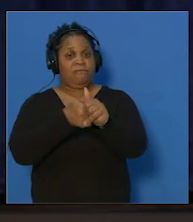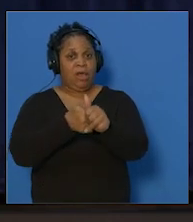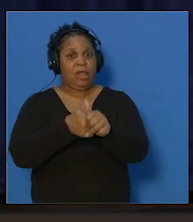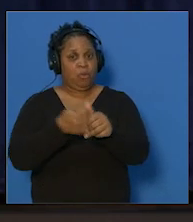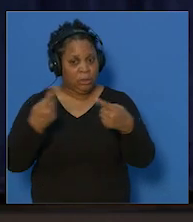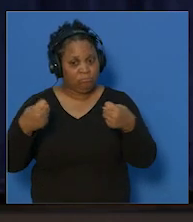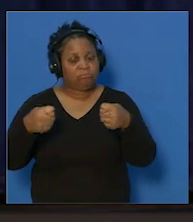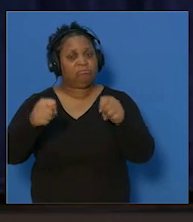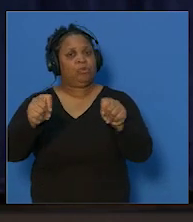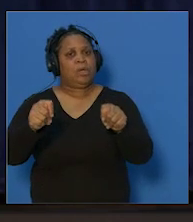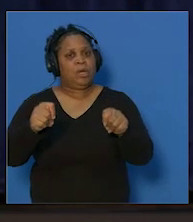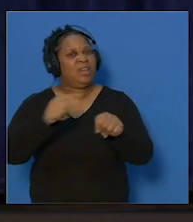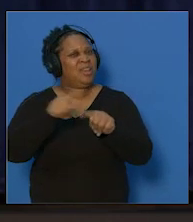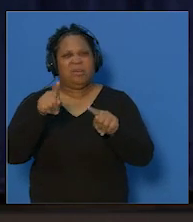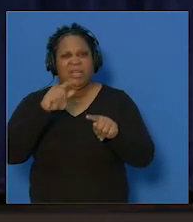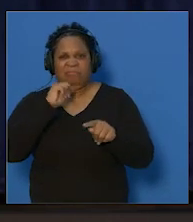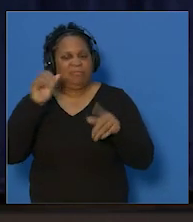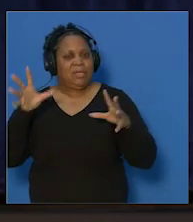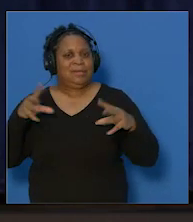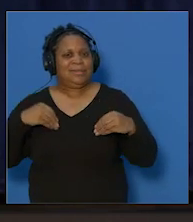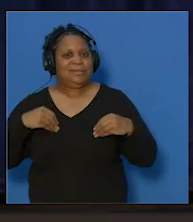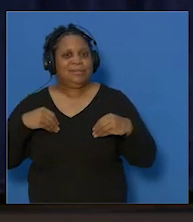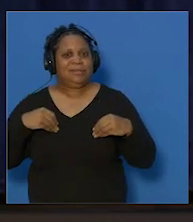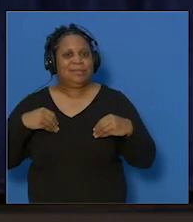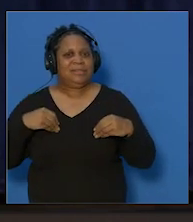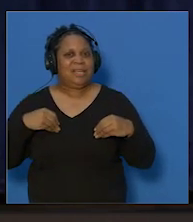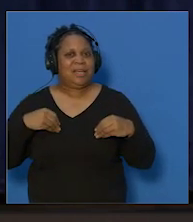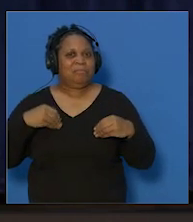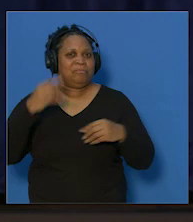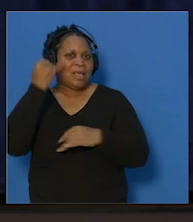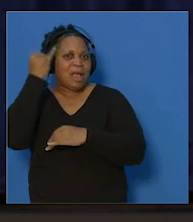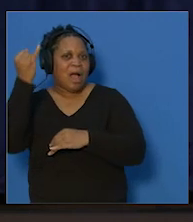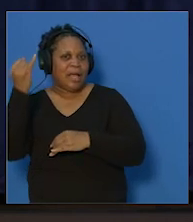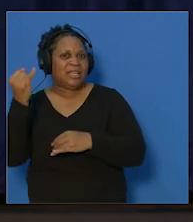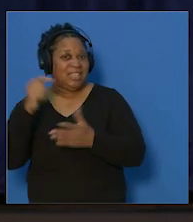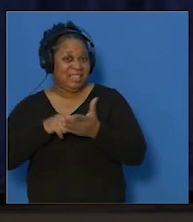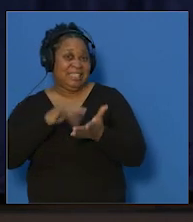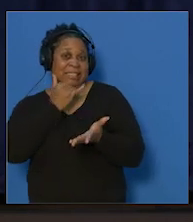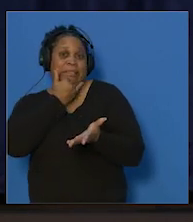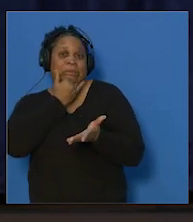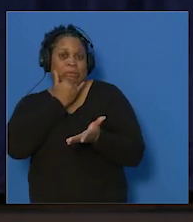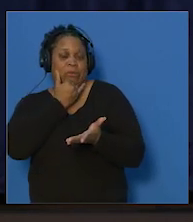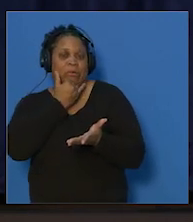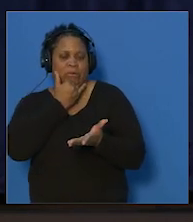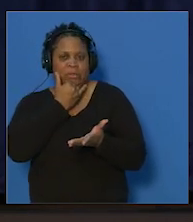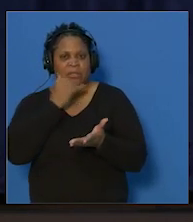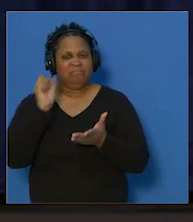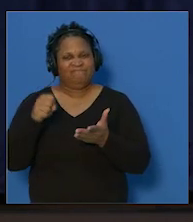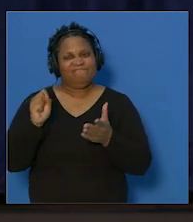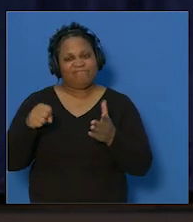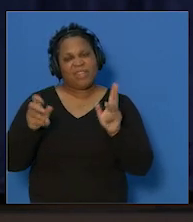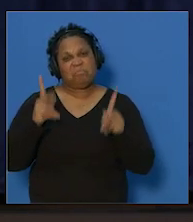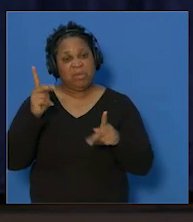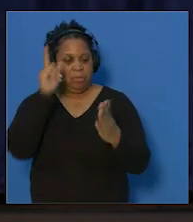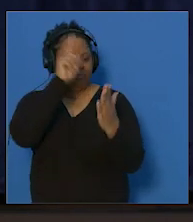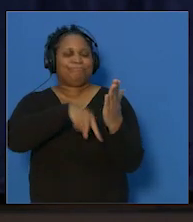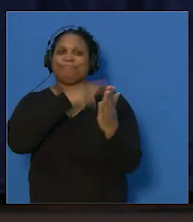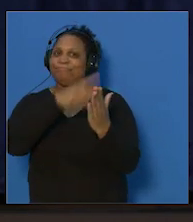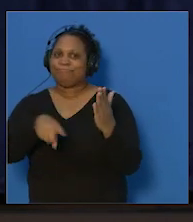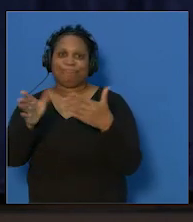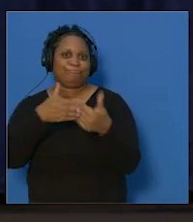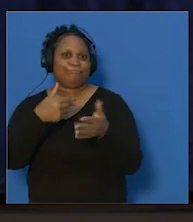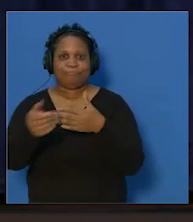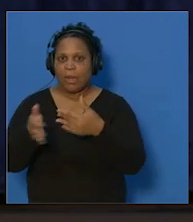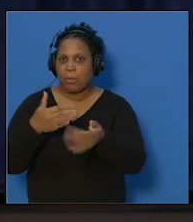efforts. But I do not accept the premise of the question that it is a mistake for us to move to this level. Persons may be able to criticize in any way, shape,